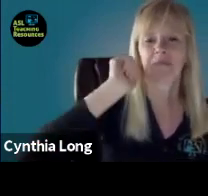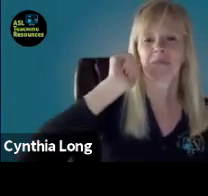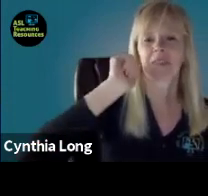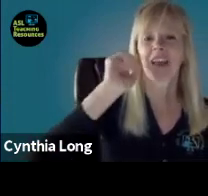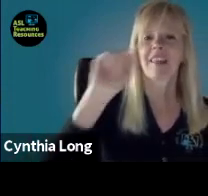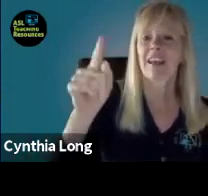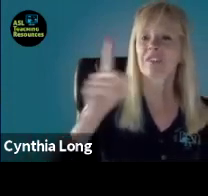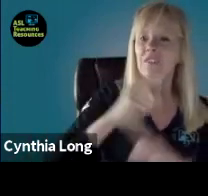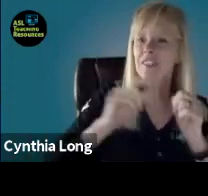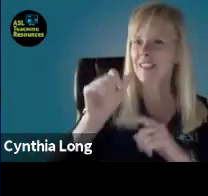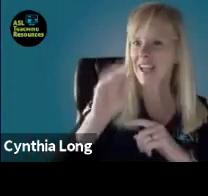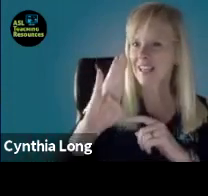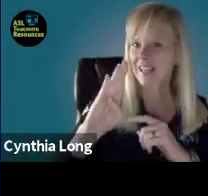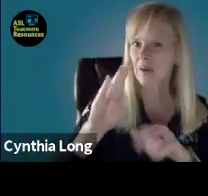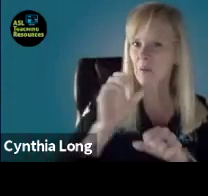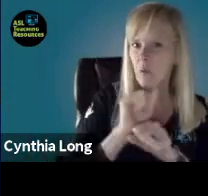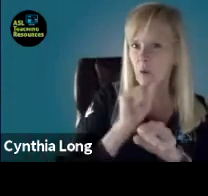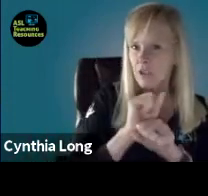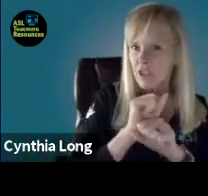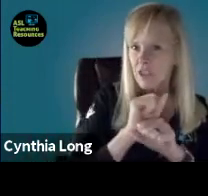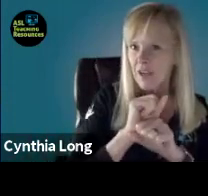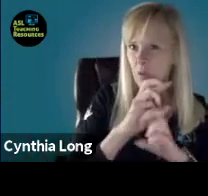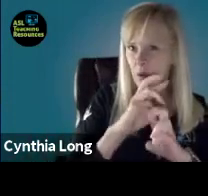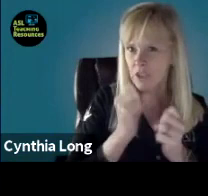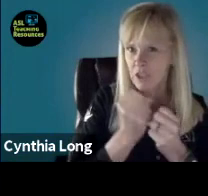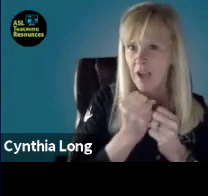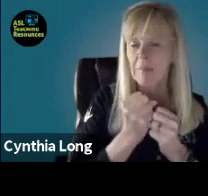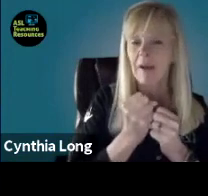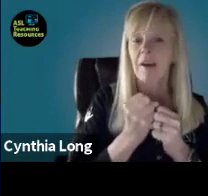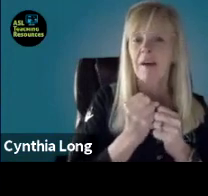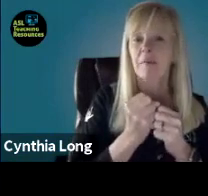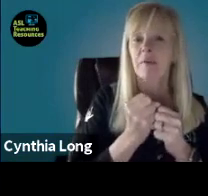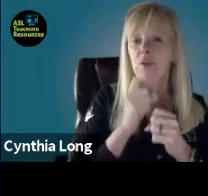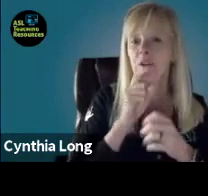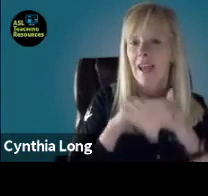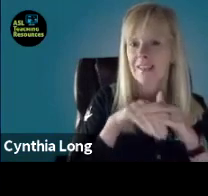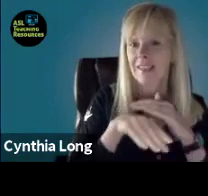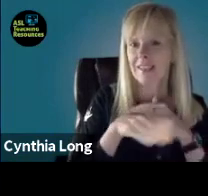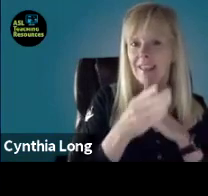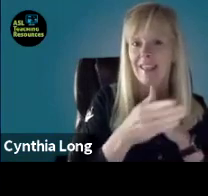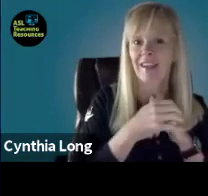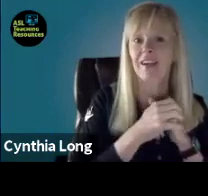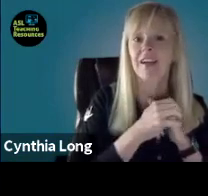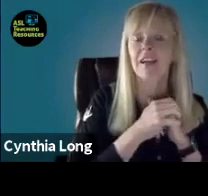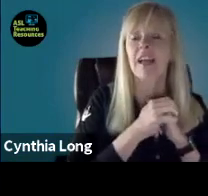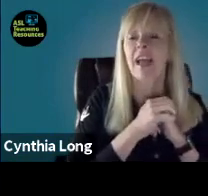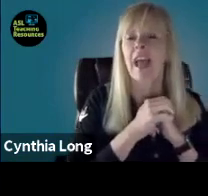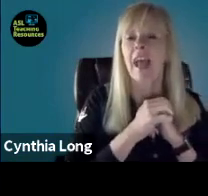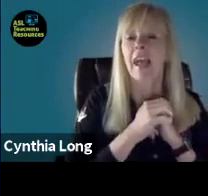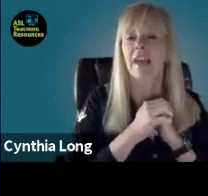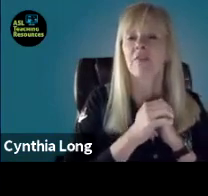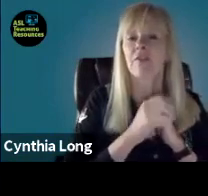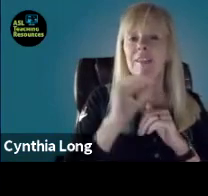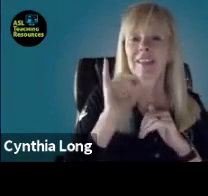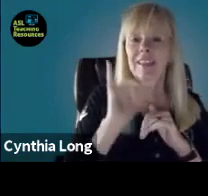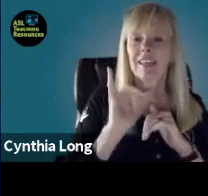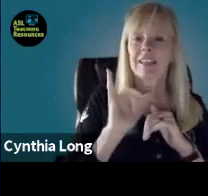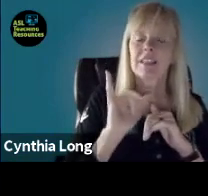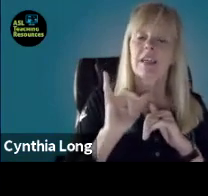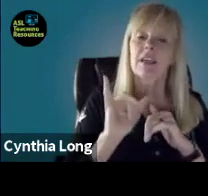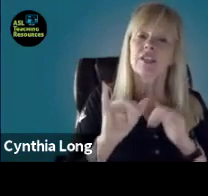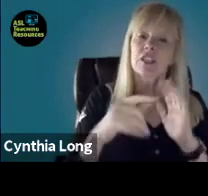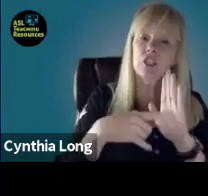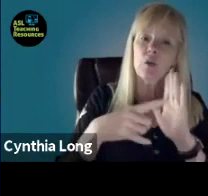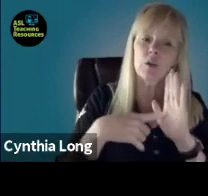Okay, that's for the Sign Club workshop. You can access it there. And for